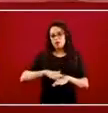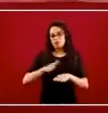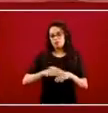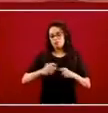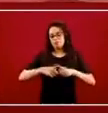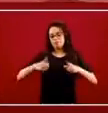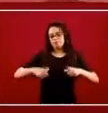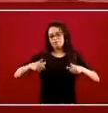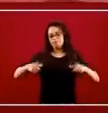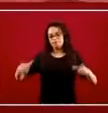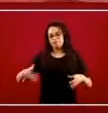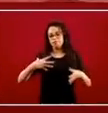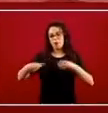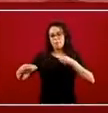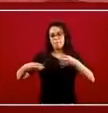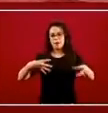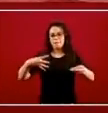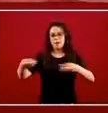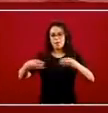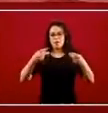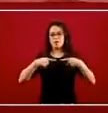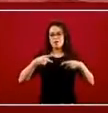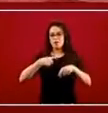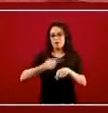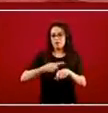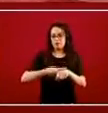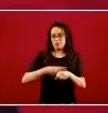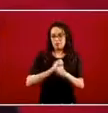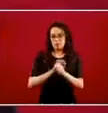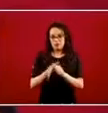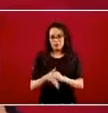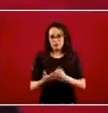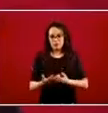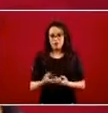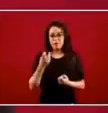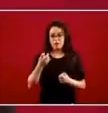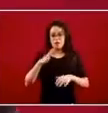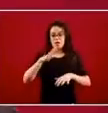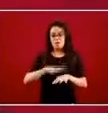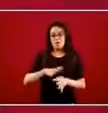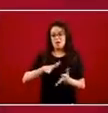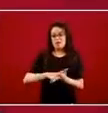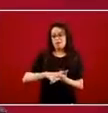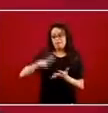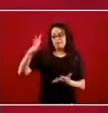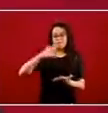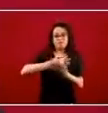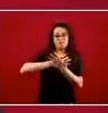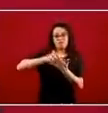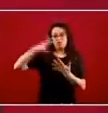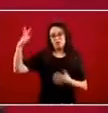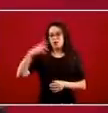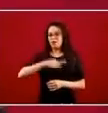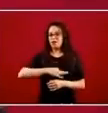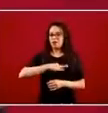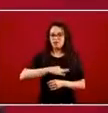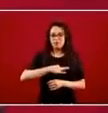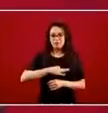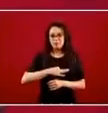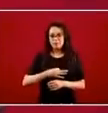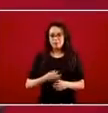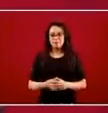highest density of infection and the highest accumulated incidents, so the